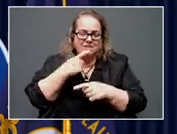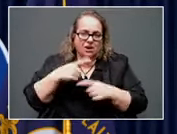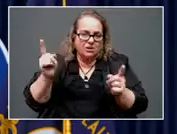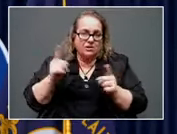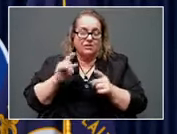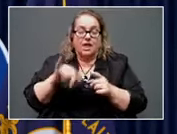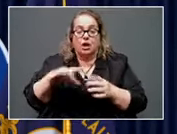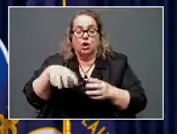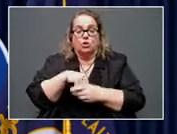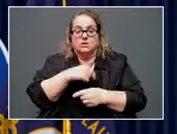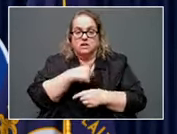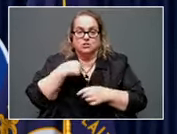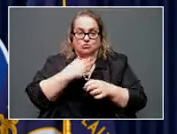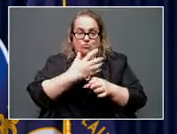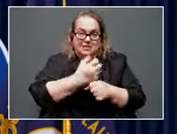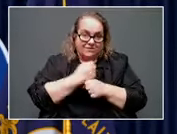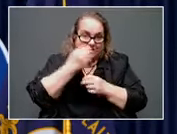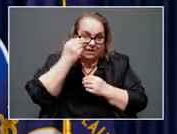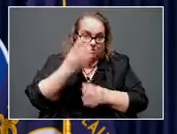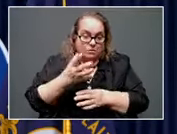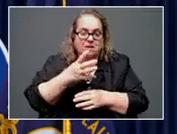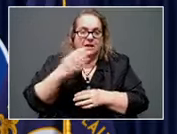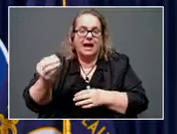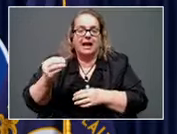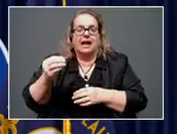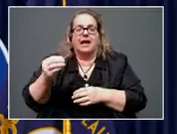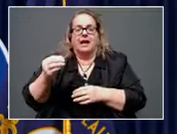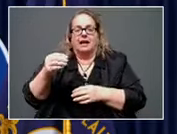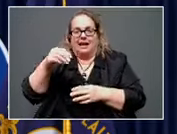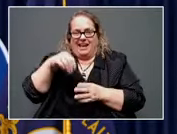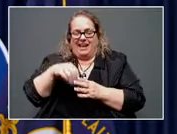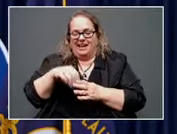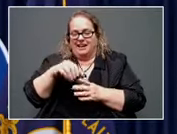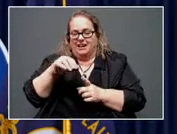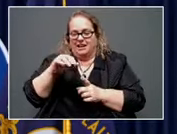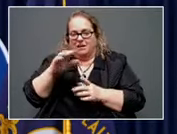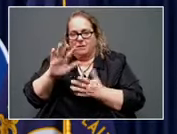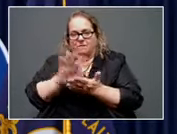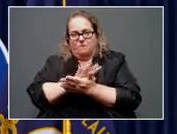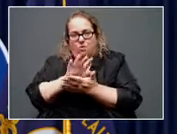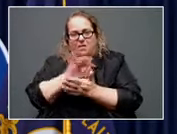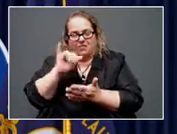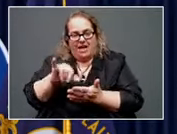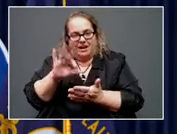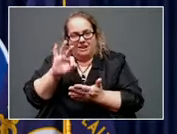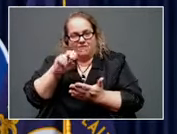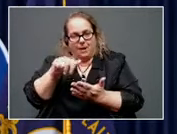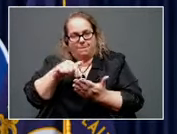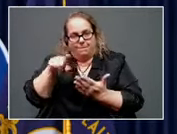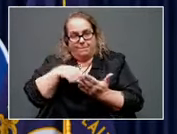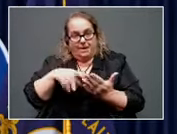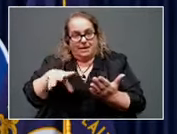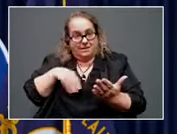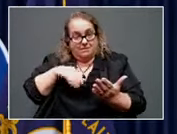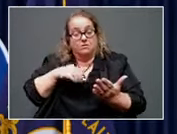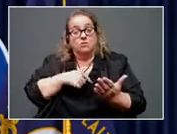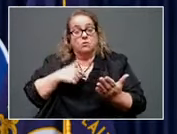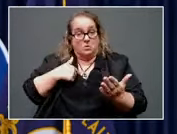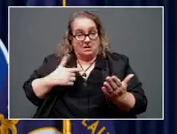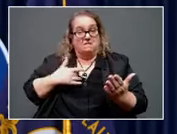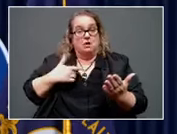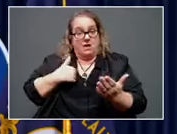information and it being in a form that FEMA will accept. If we believe that we have enough